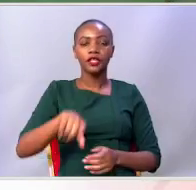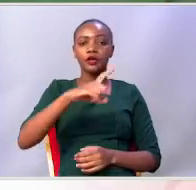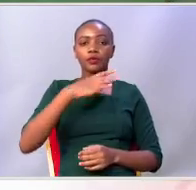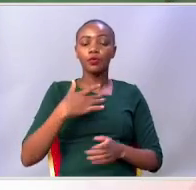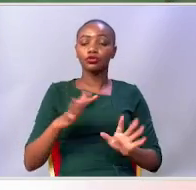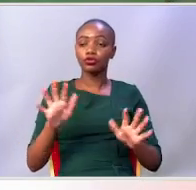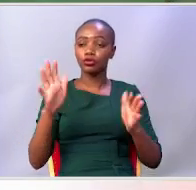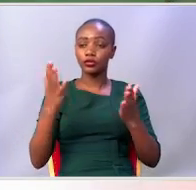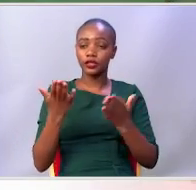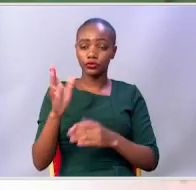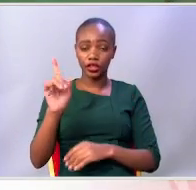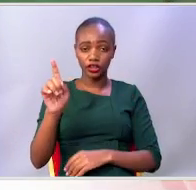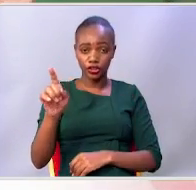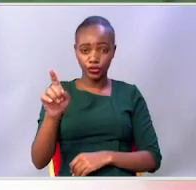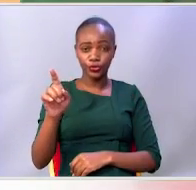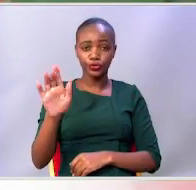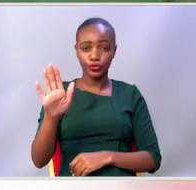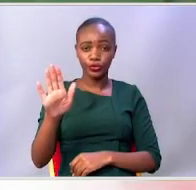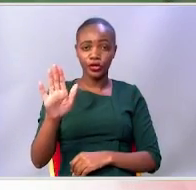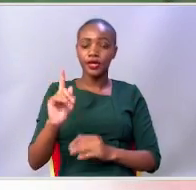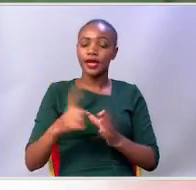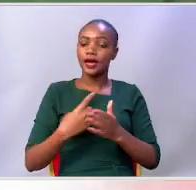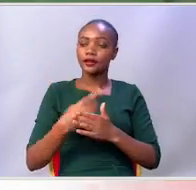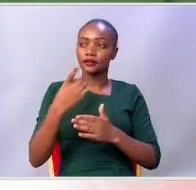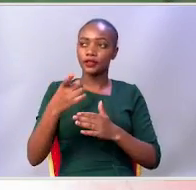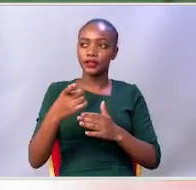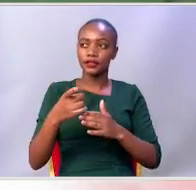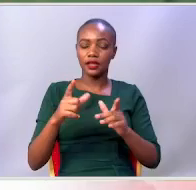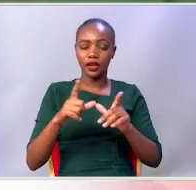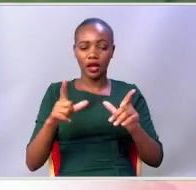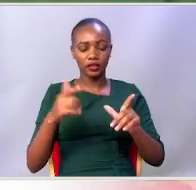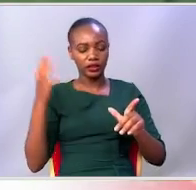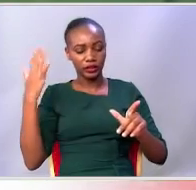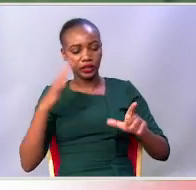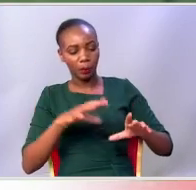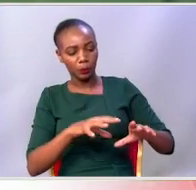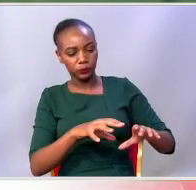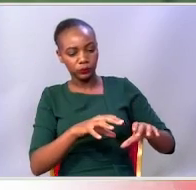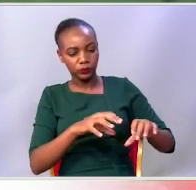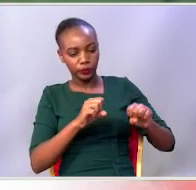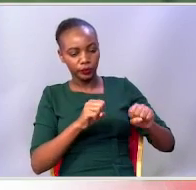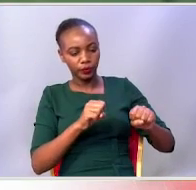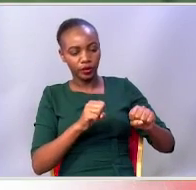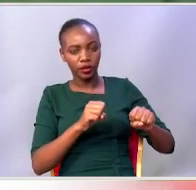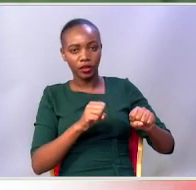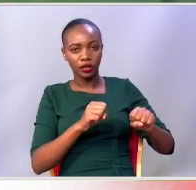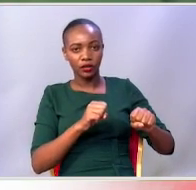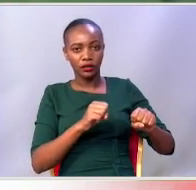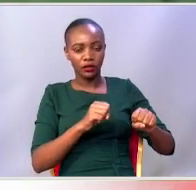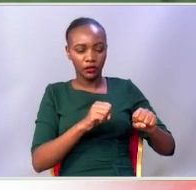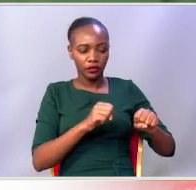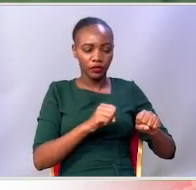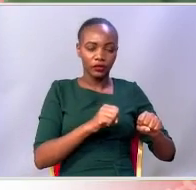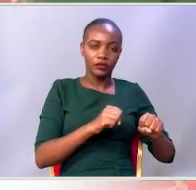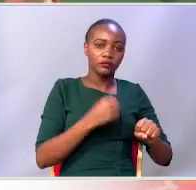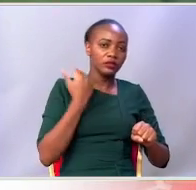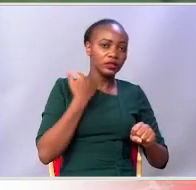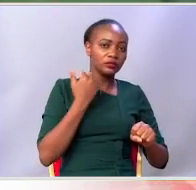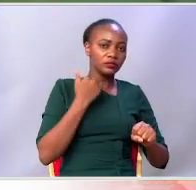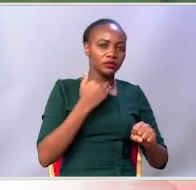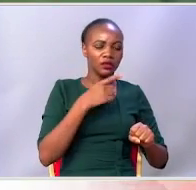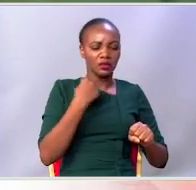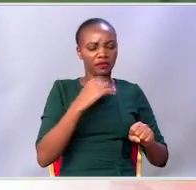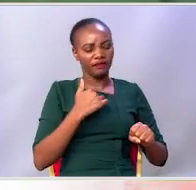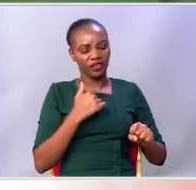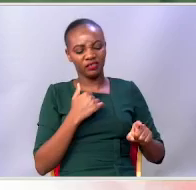congratulate you, and this land had been grabbed, but those land grabbers would not see any open